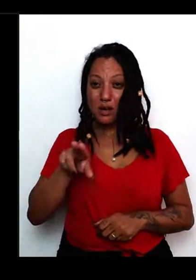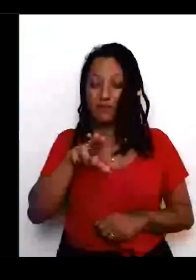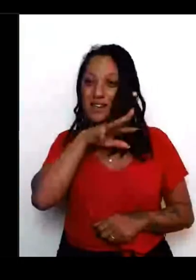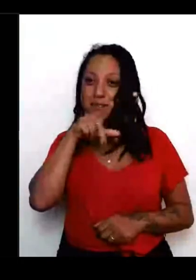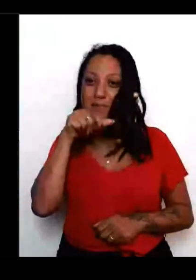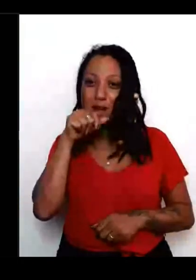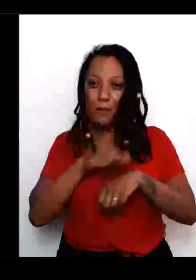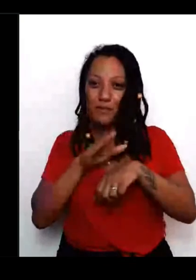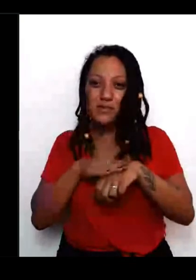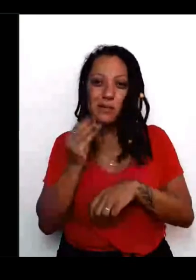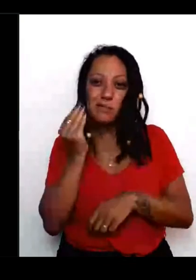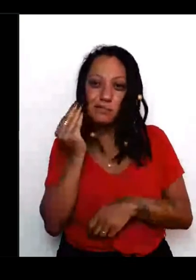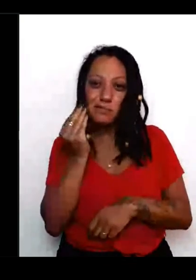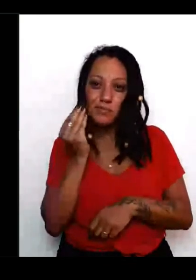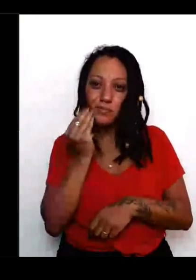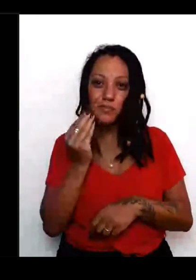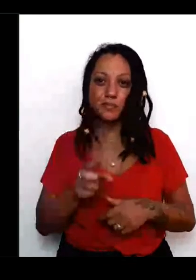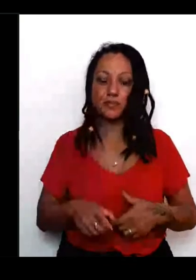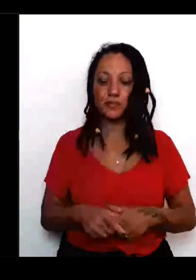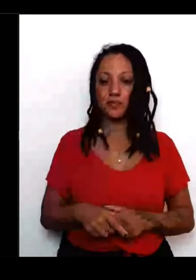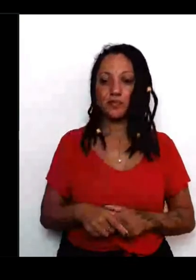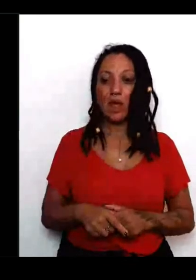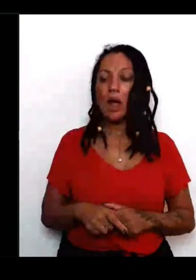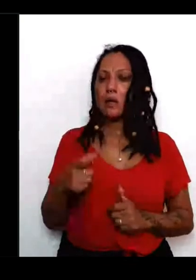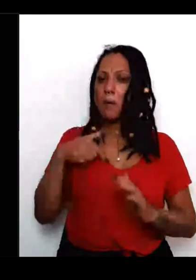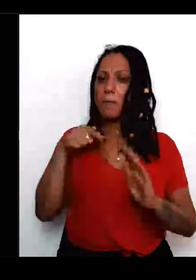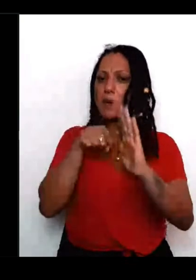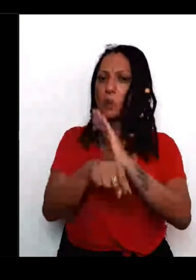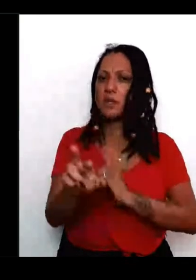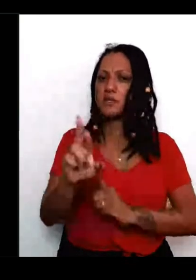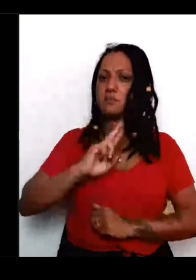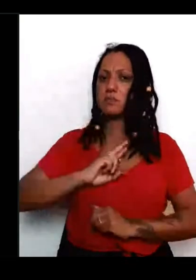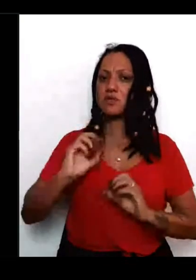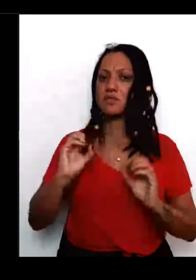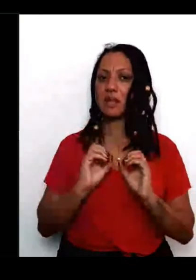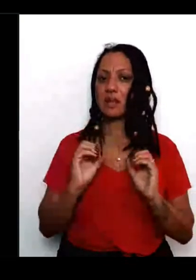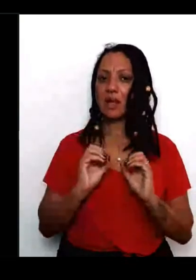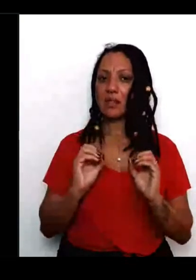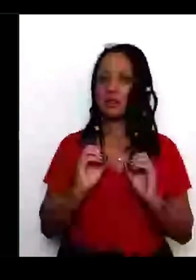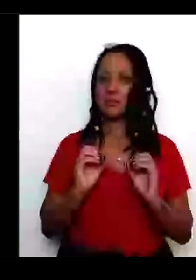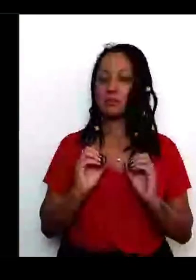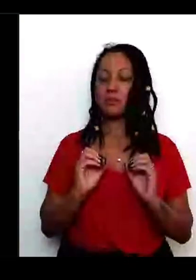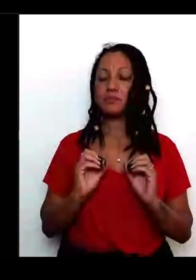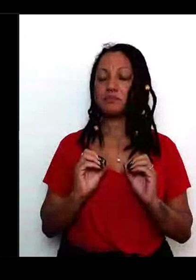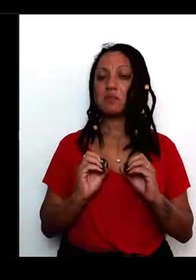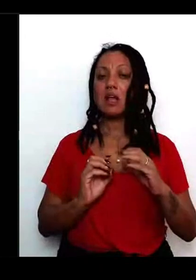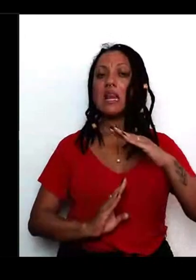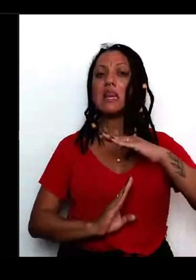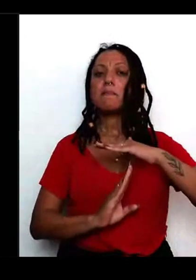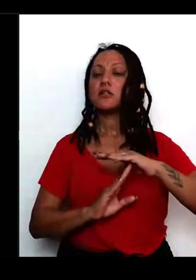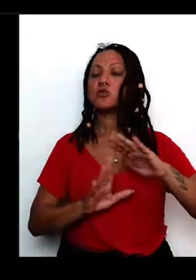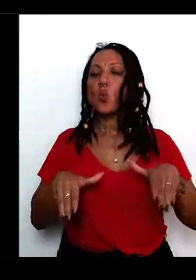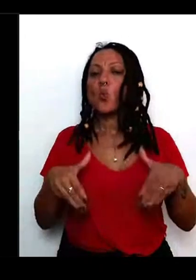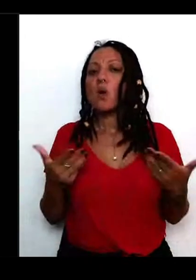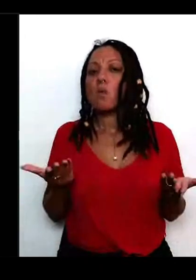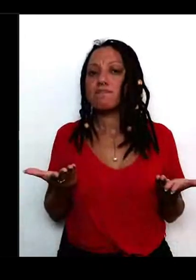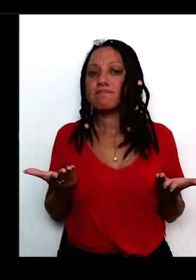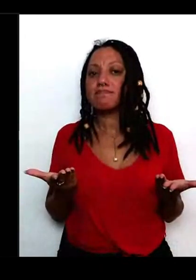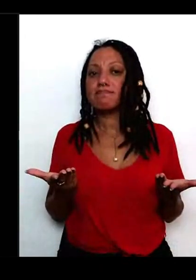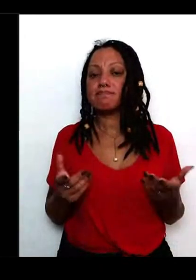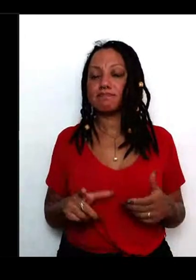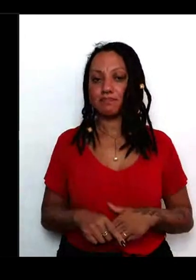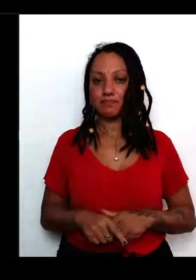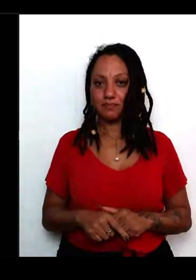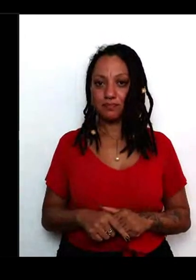was where do you draw the line in this case the Dachau high altitude experiments and the